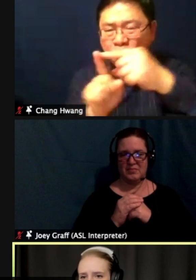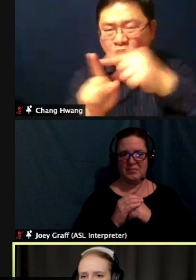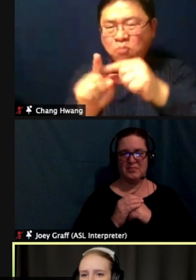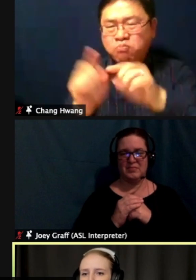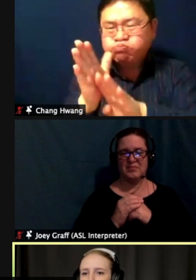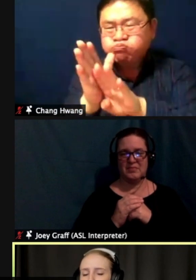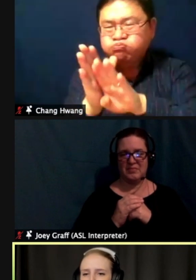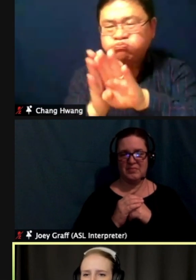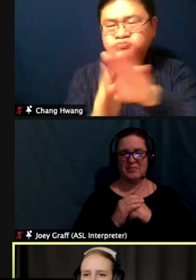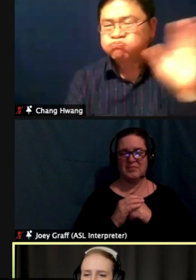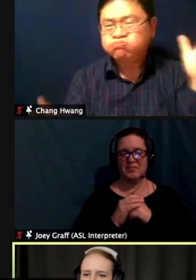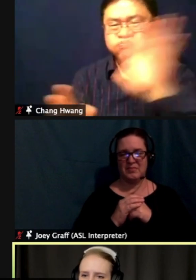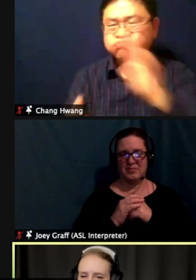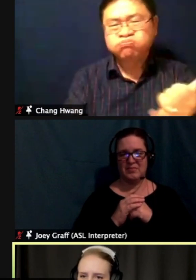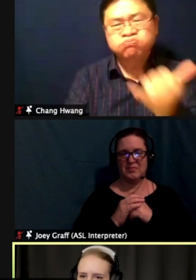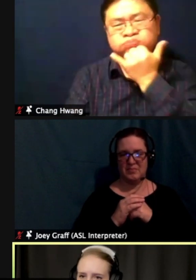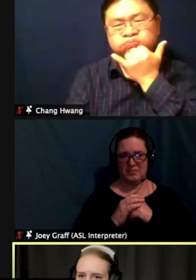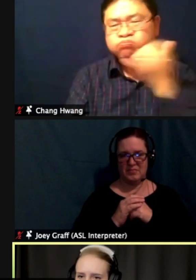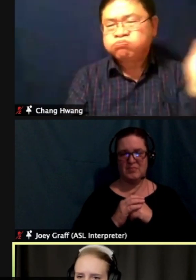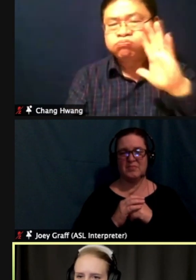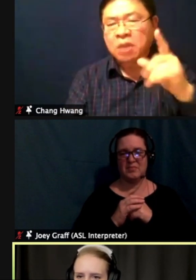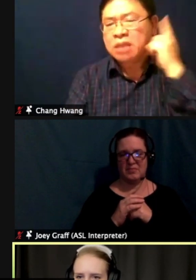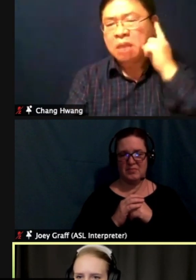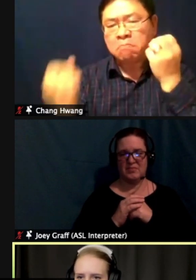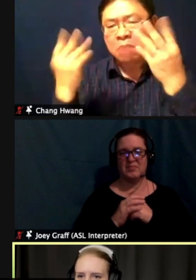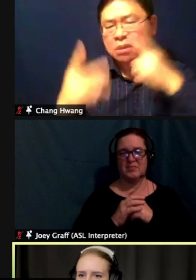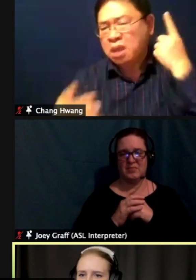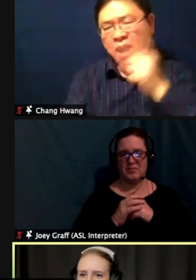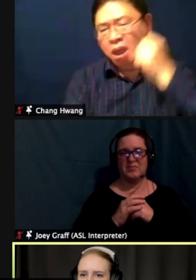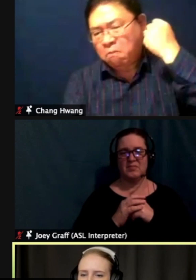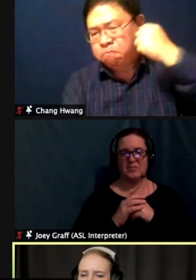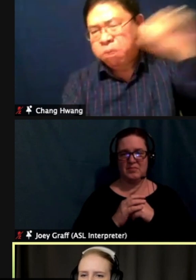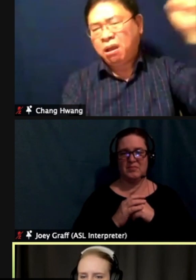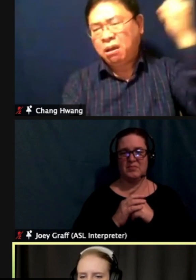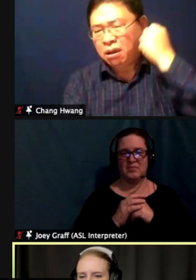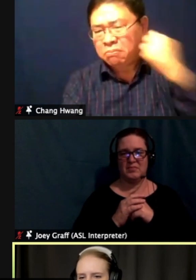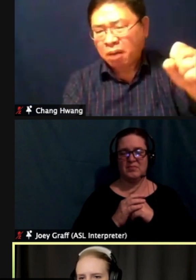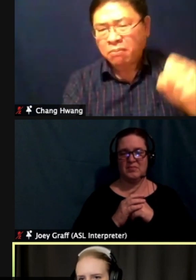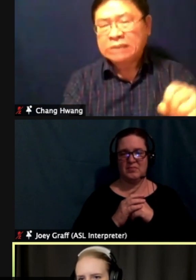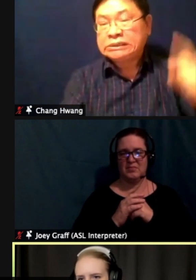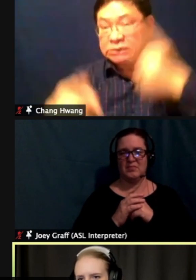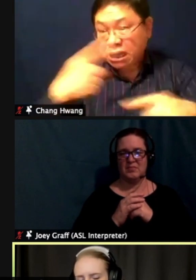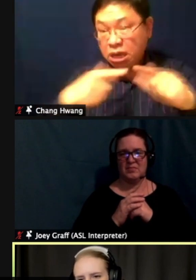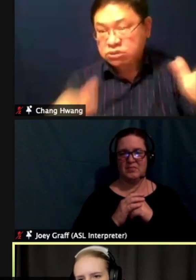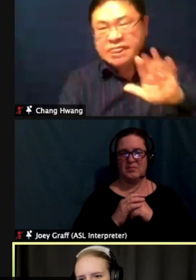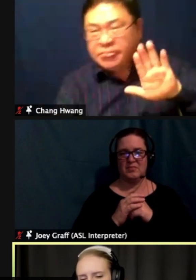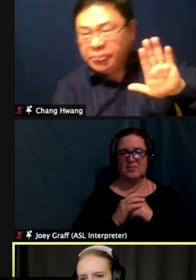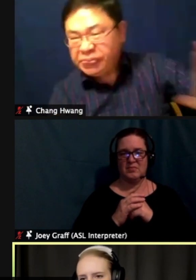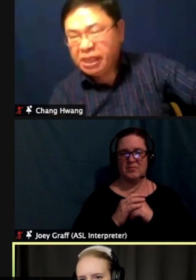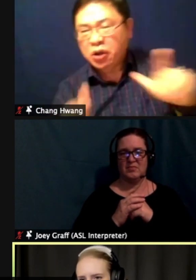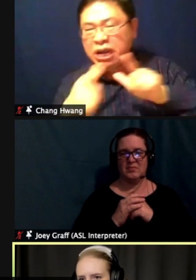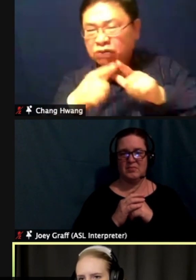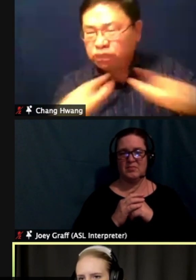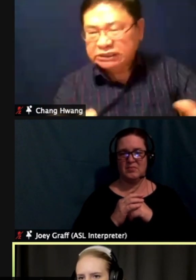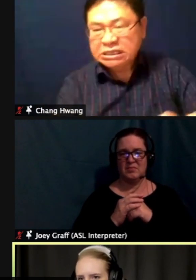wanted the government to stop viewing it as a word-for-word translation and recognize it as a separate language that